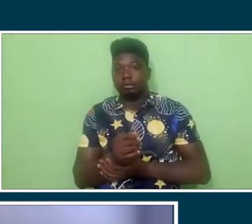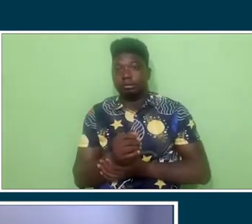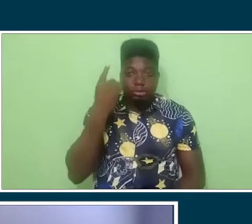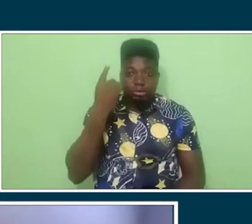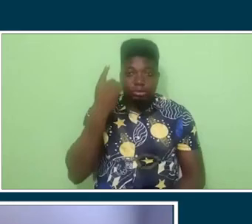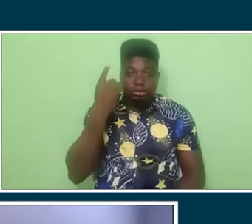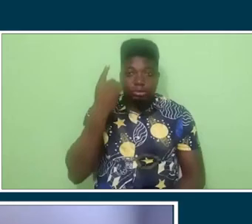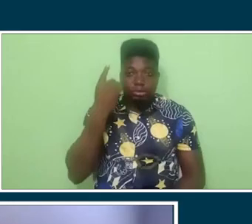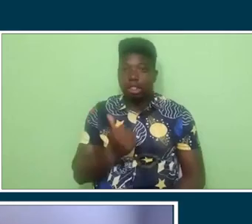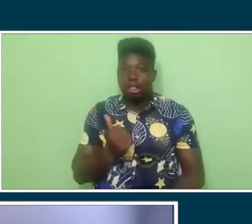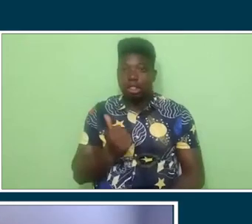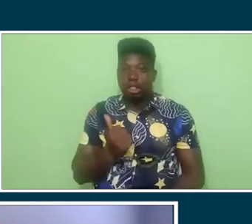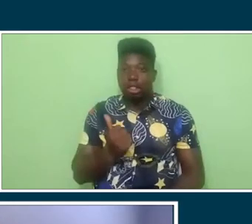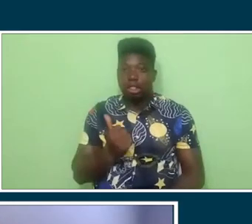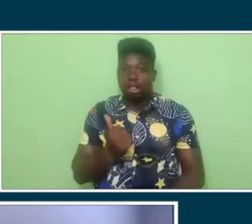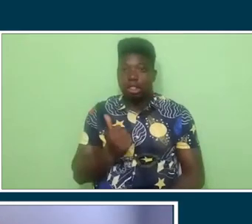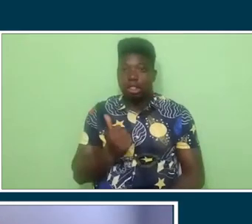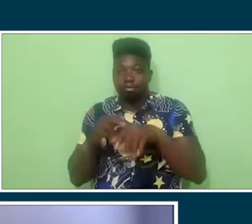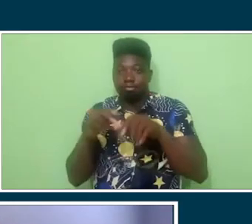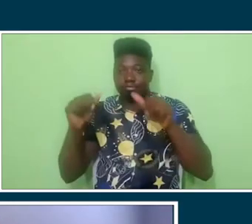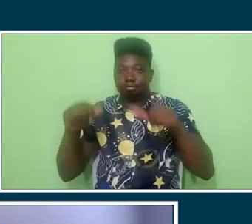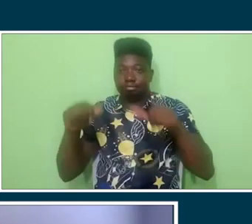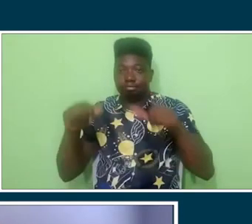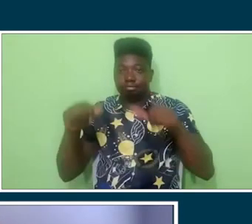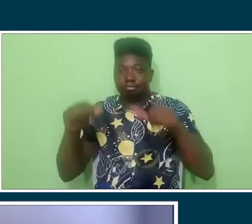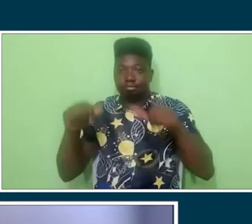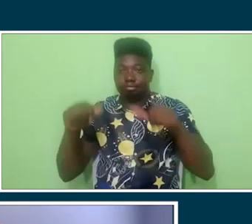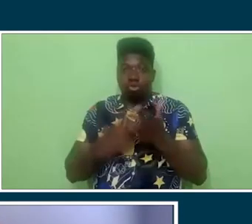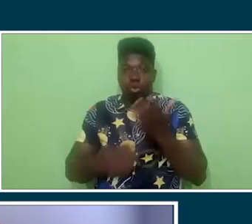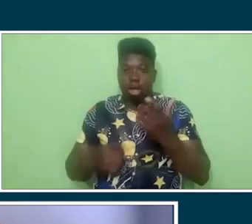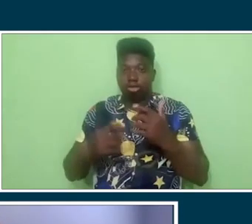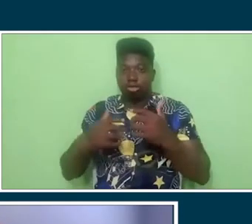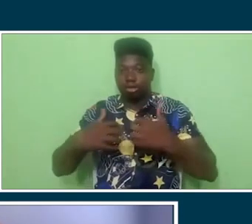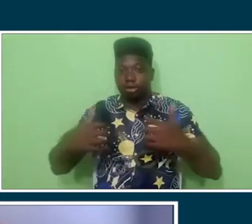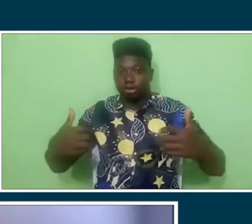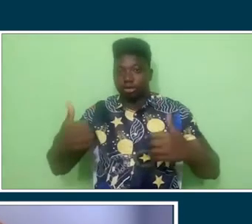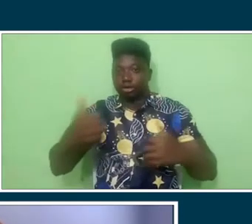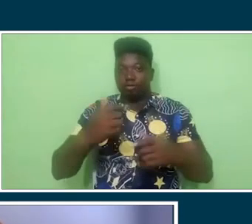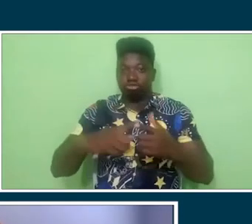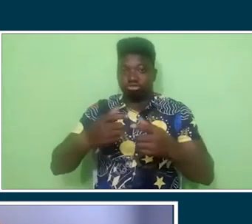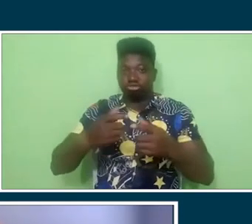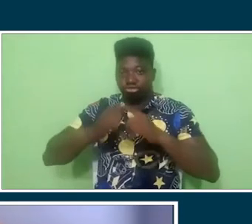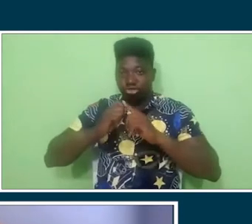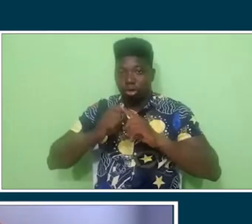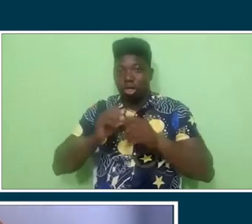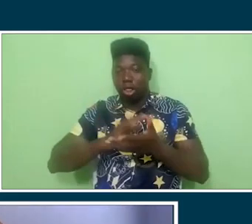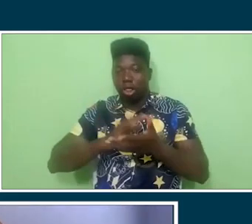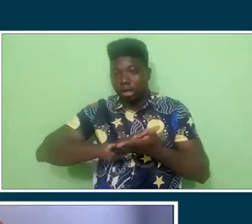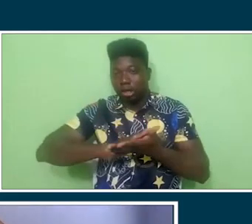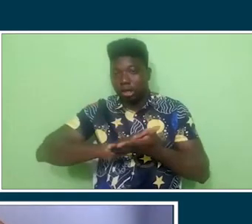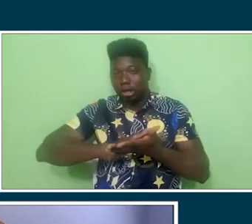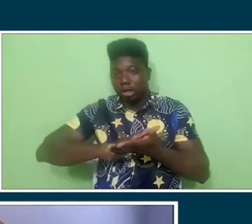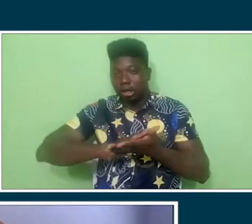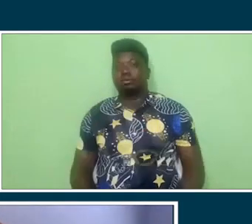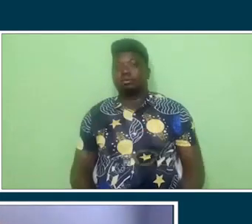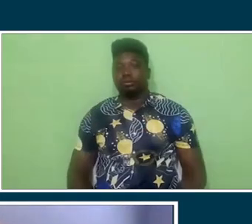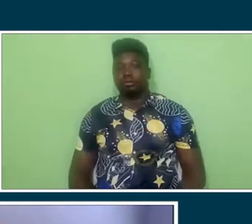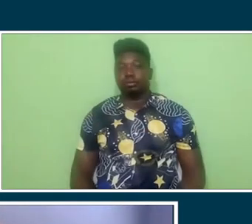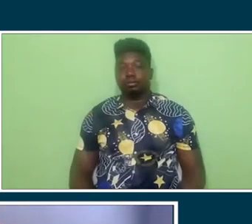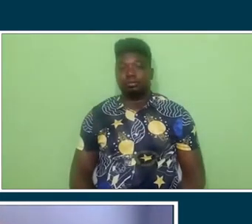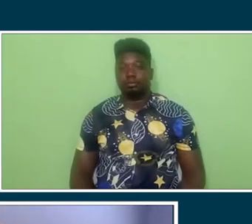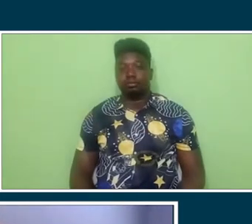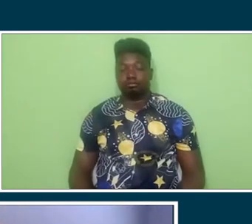to separate yourself, to draw that clean line and say, that is no longer me. Yes. I'm clean. I'm